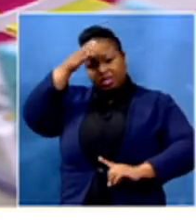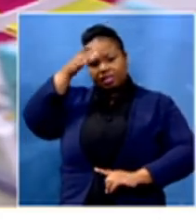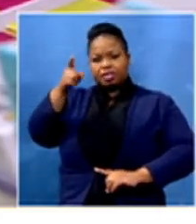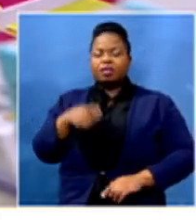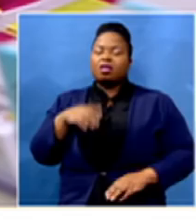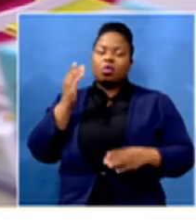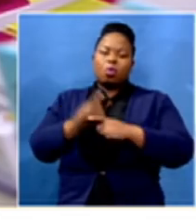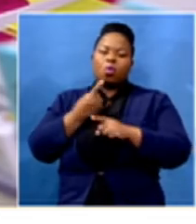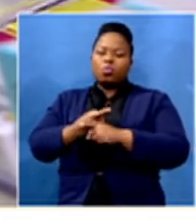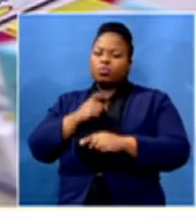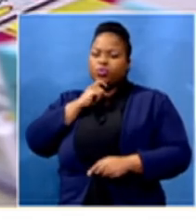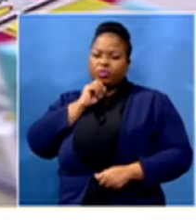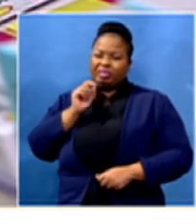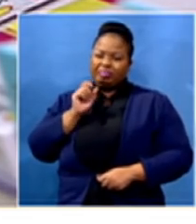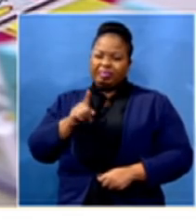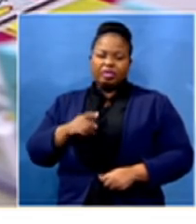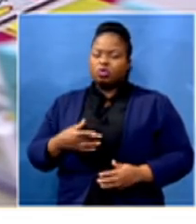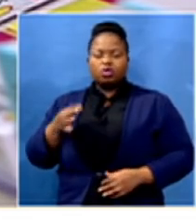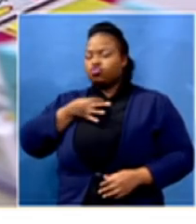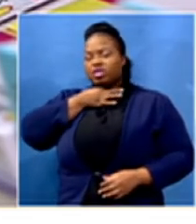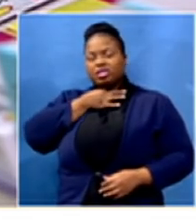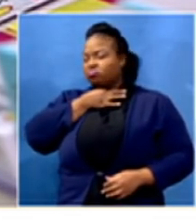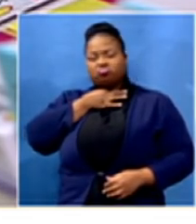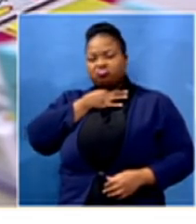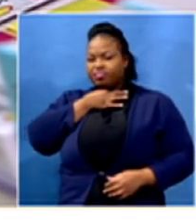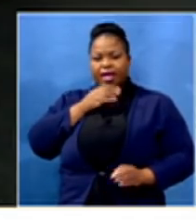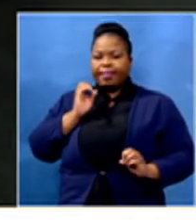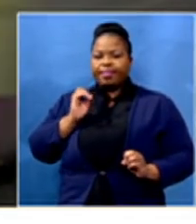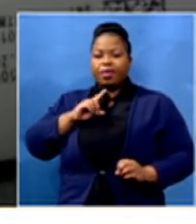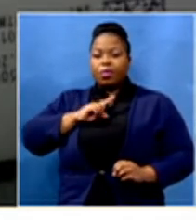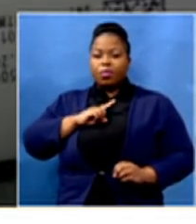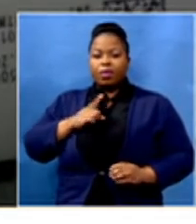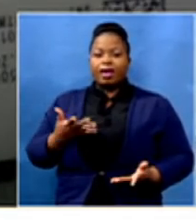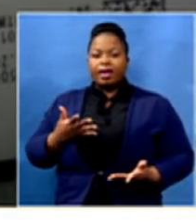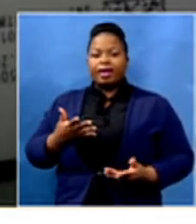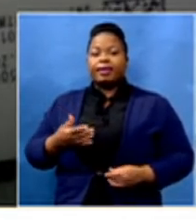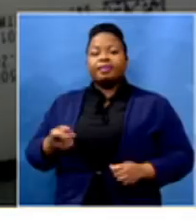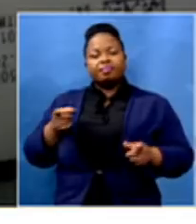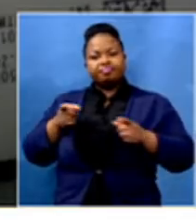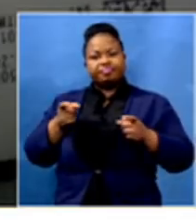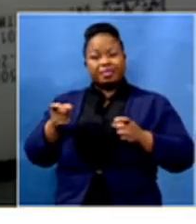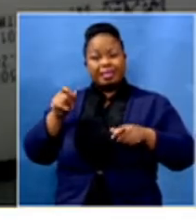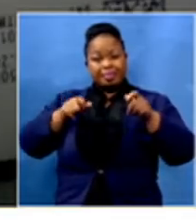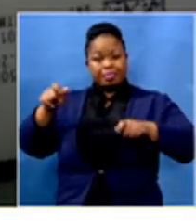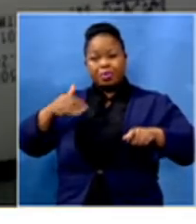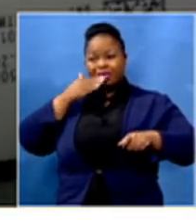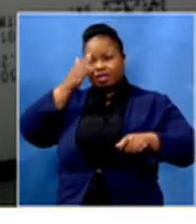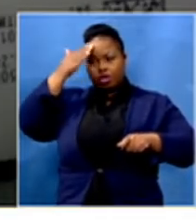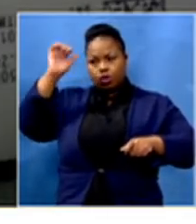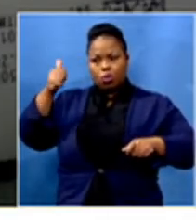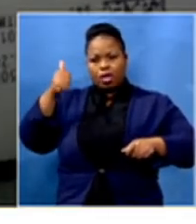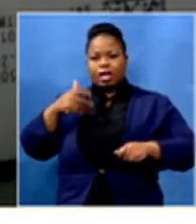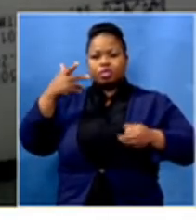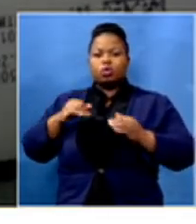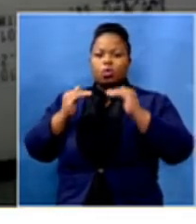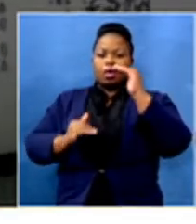all the time. So it's really not a risky drug because it tends to be in the hands of very experienced people who know exactly how much and when to